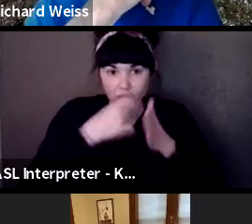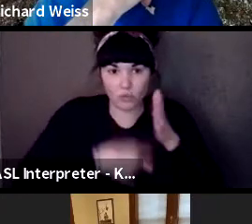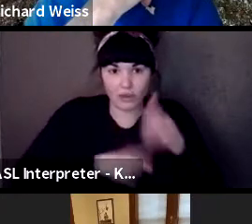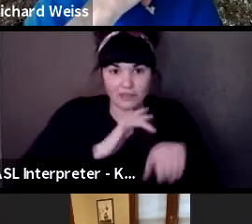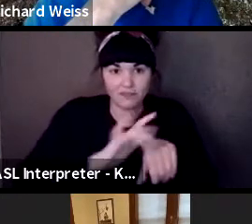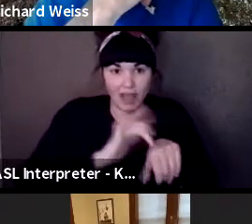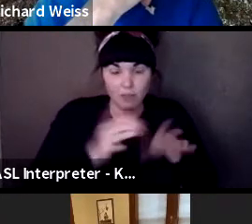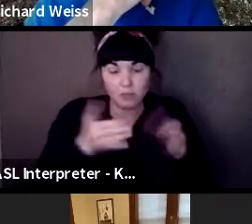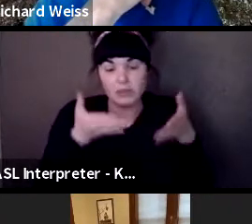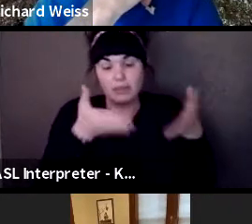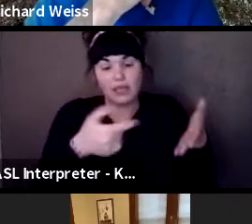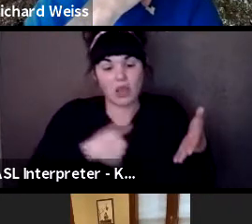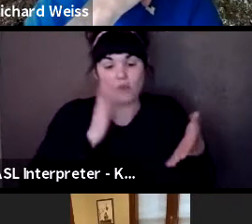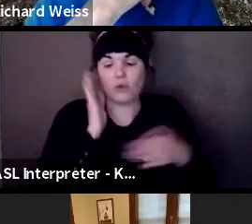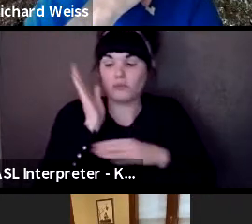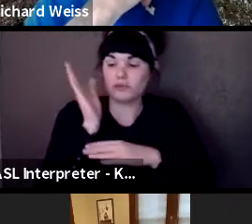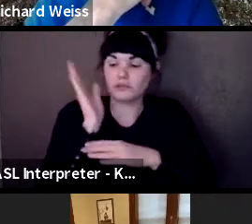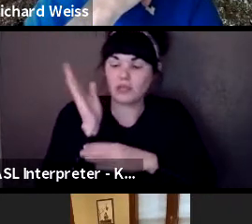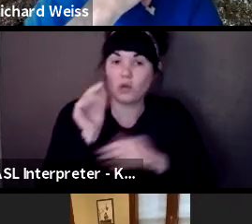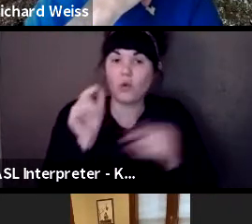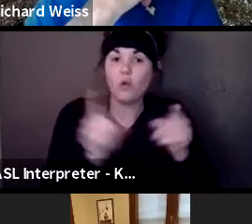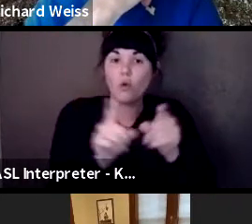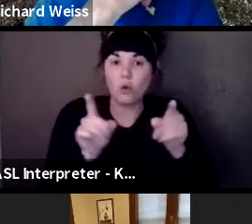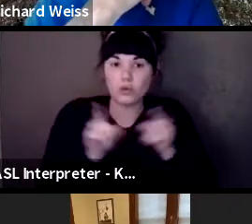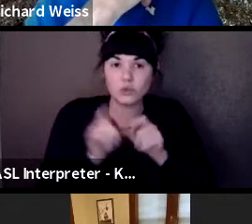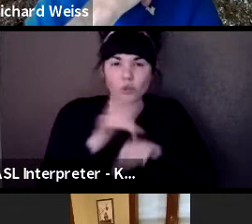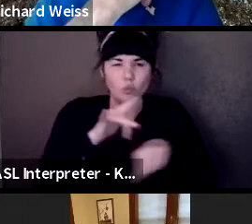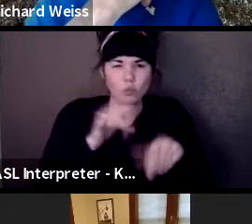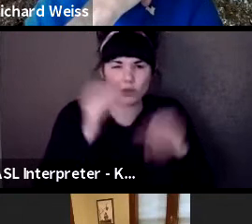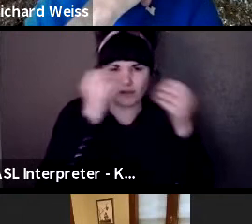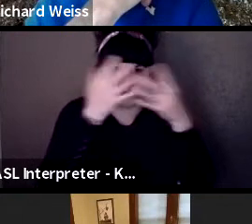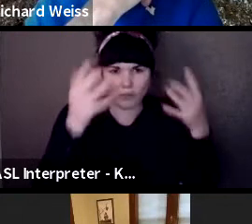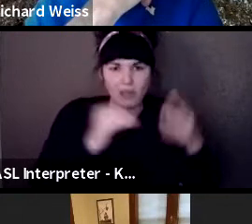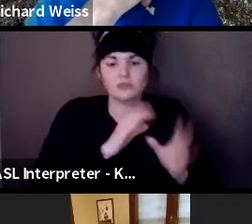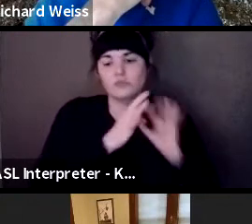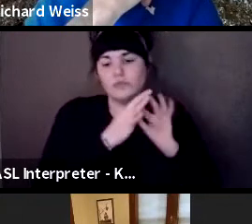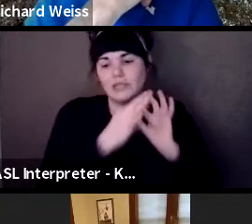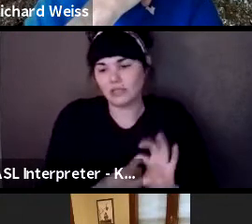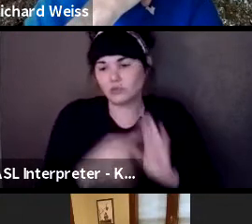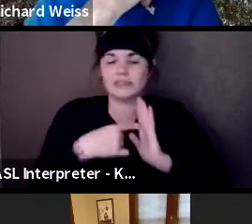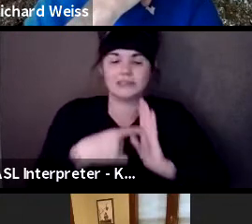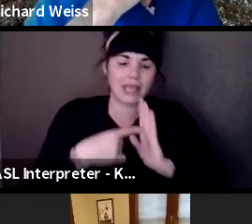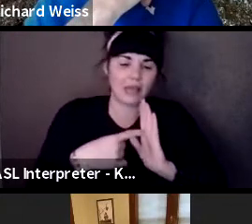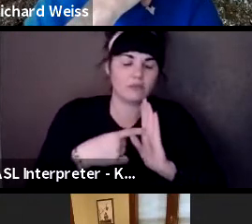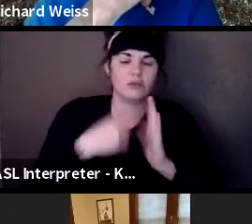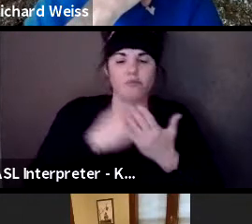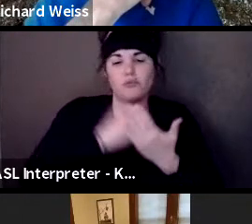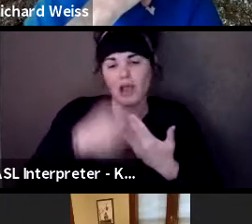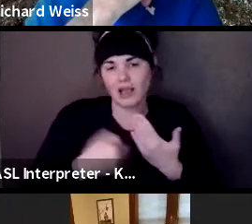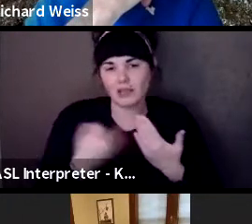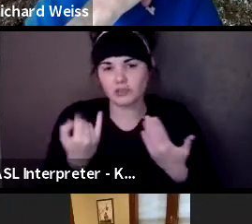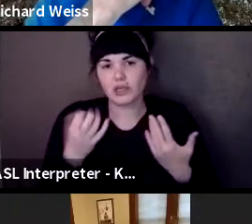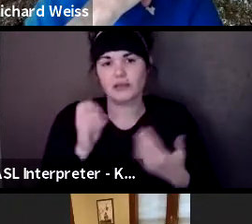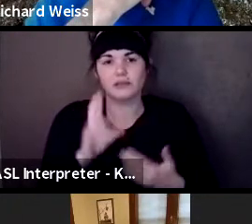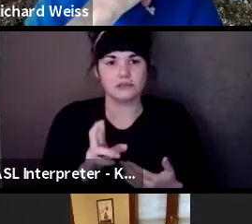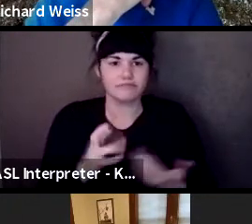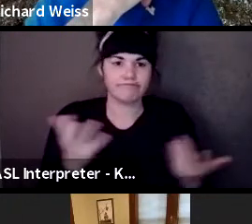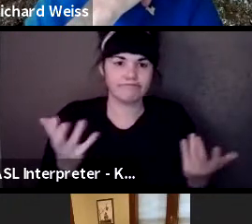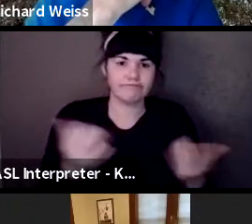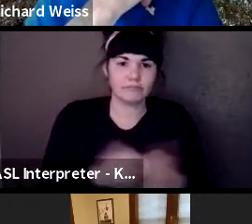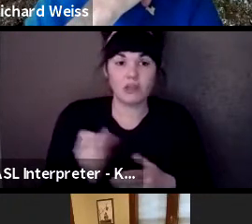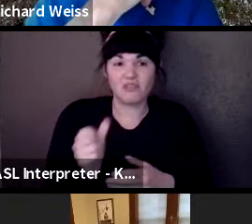additional preliminary information about examples of projects or things of that nature to be responsive to Commissioner Lett's